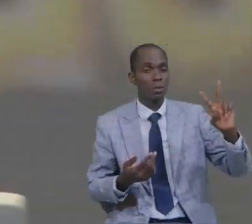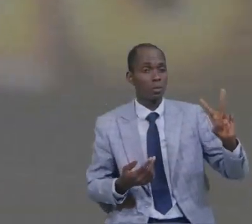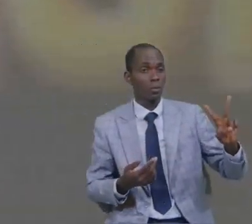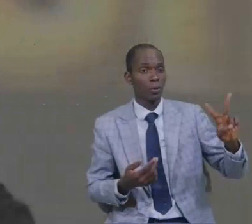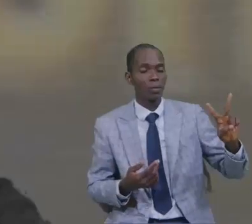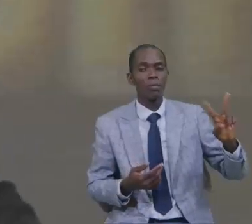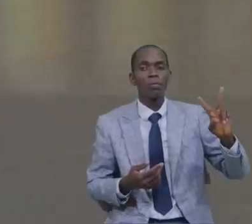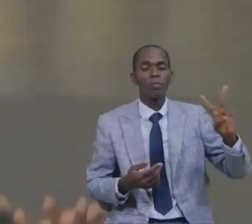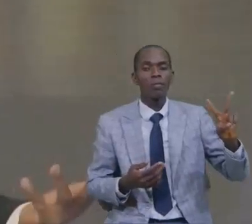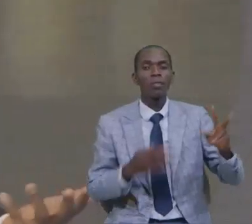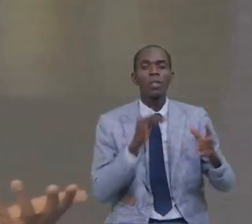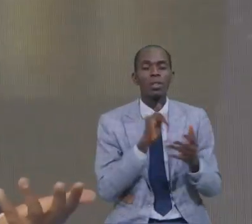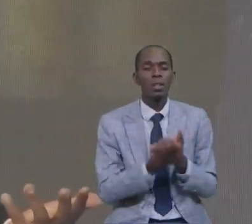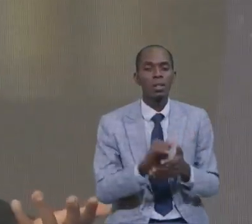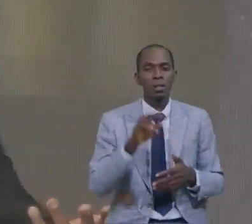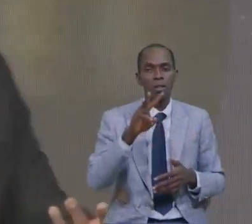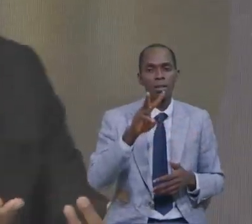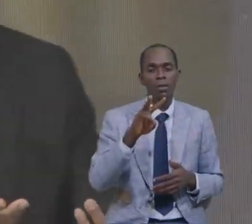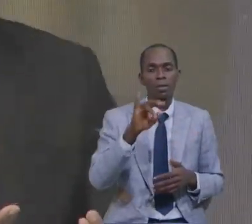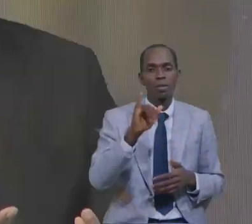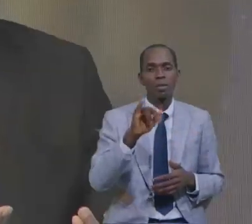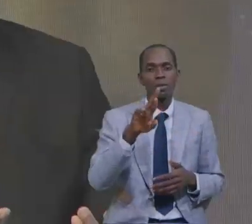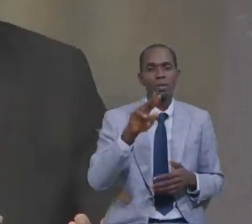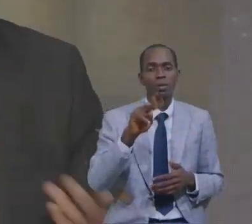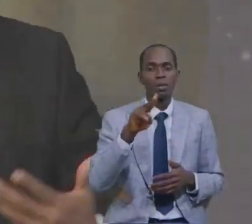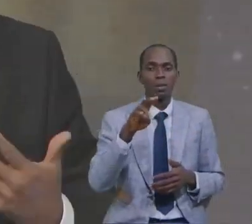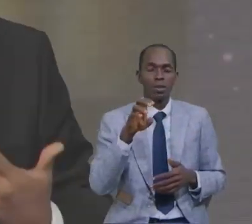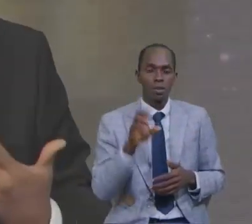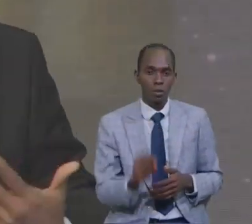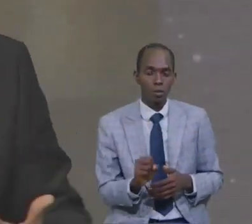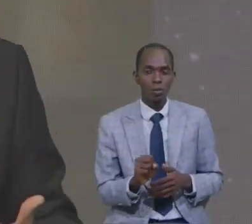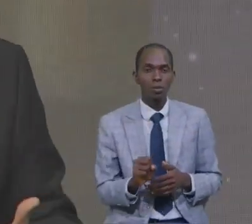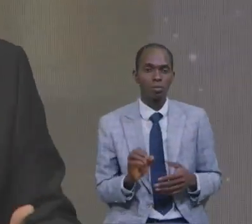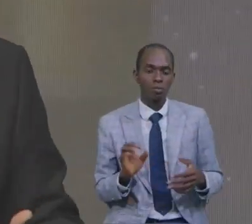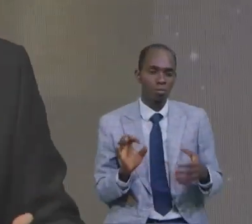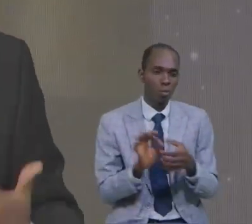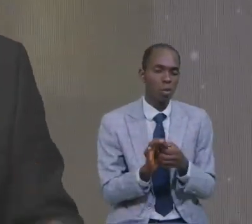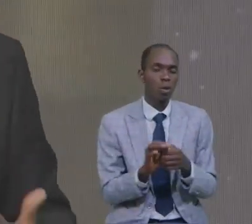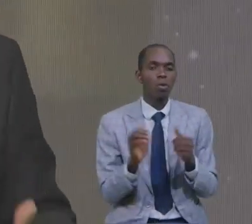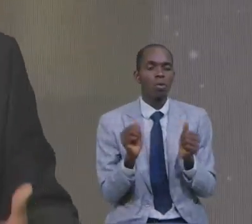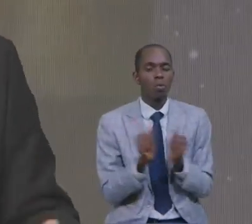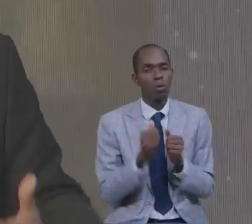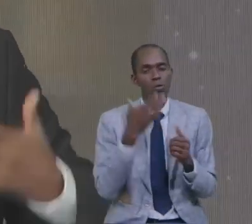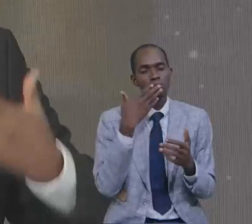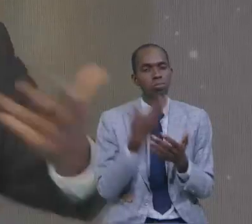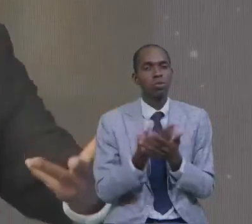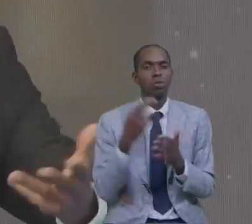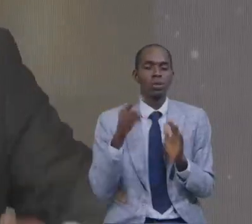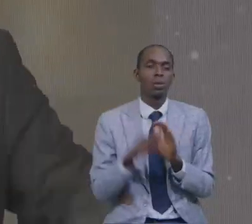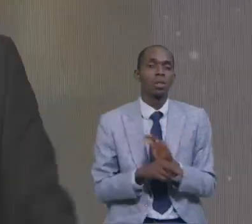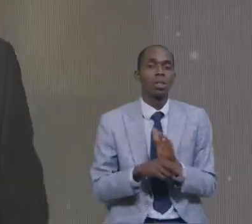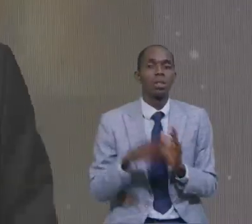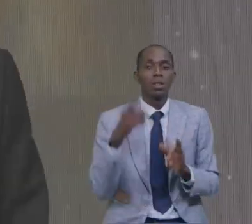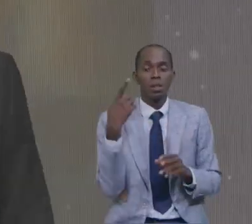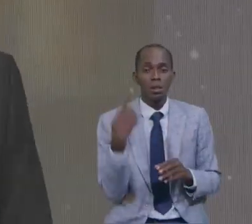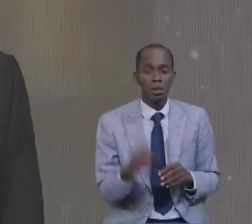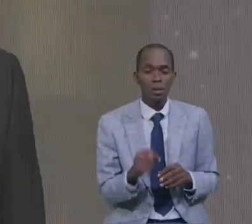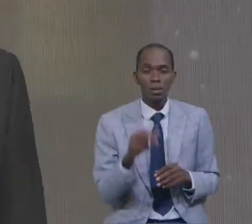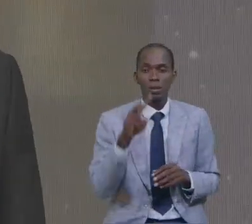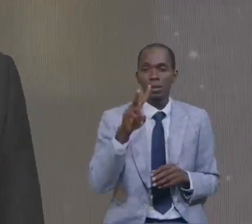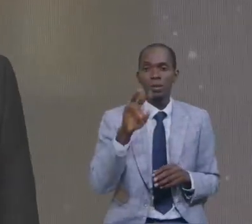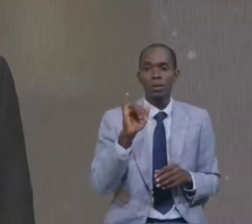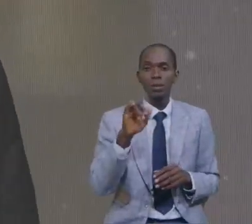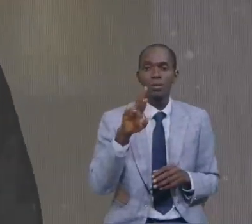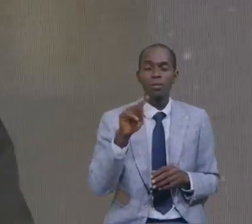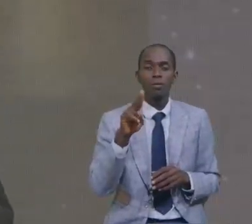Lord is birthed. That is, your life now gives birth to the